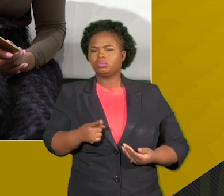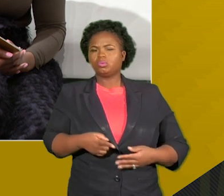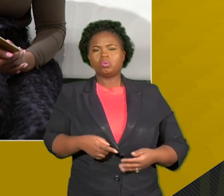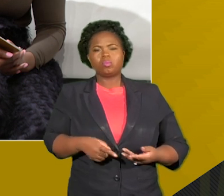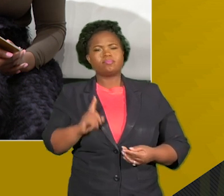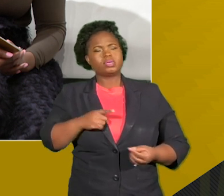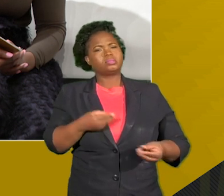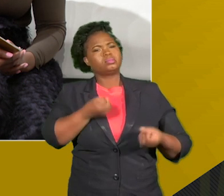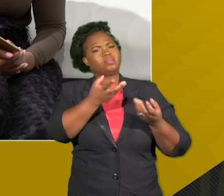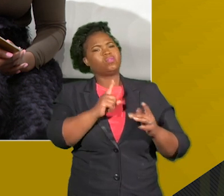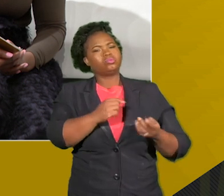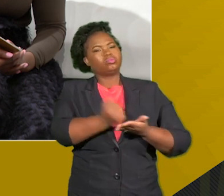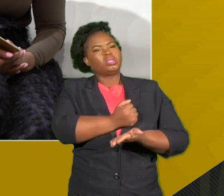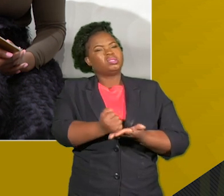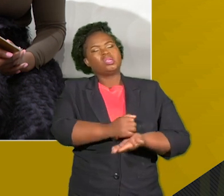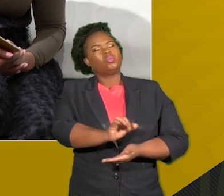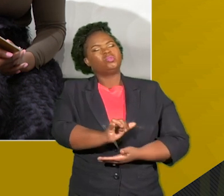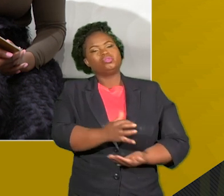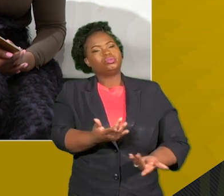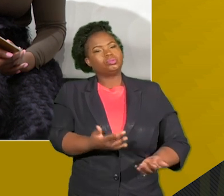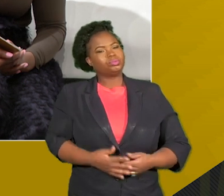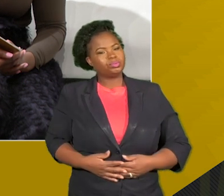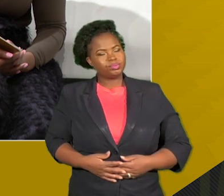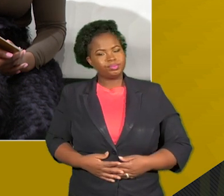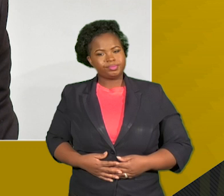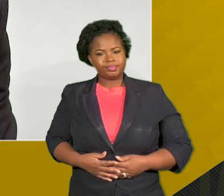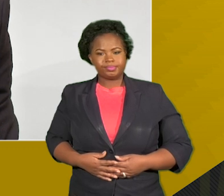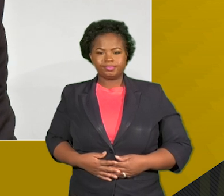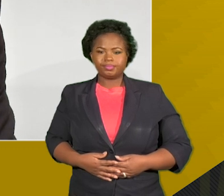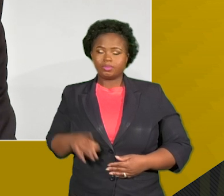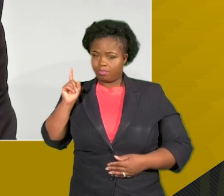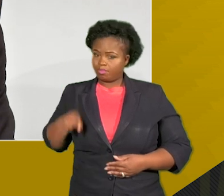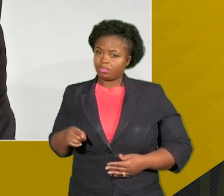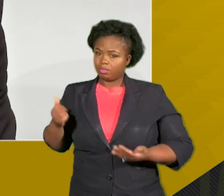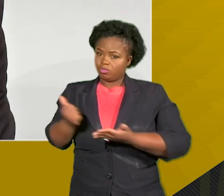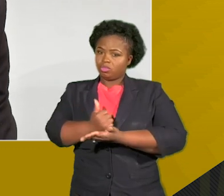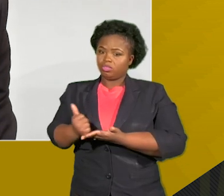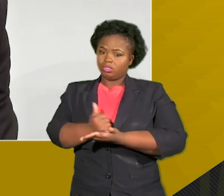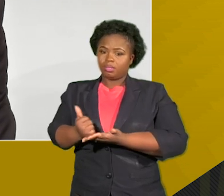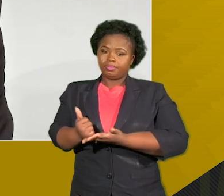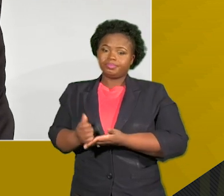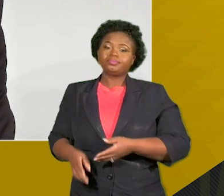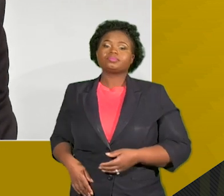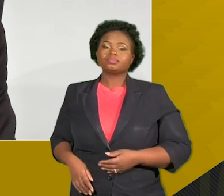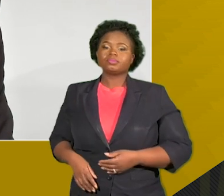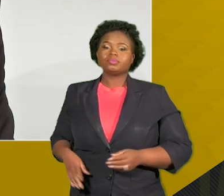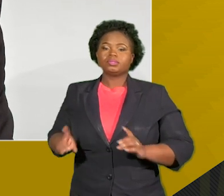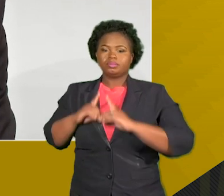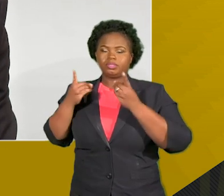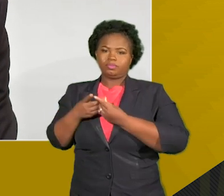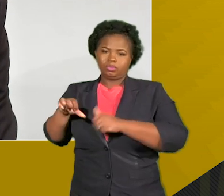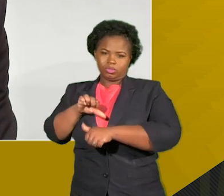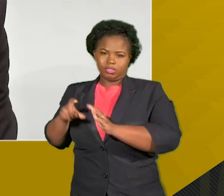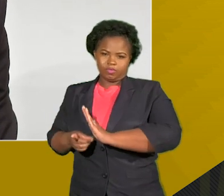produce? Yes. And register if there's a place where I need to register? Yes. You need to be registered with the Department of